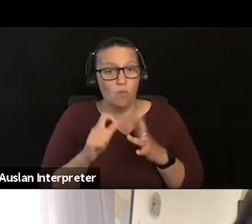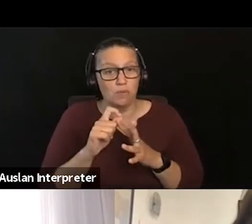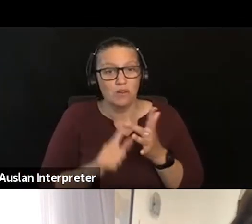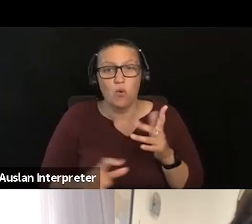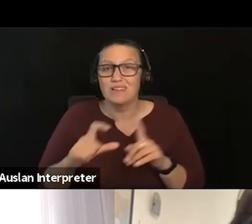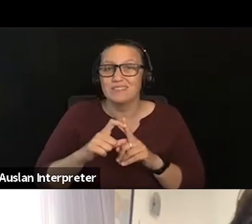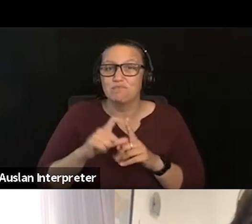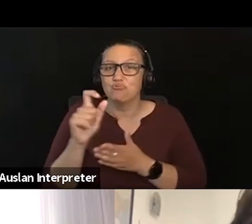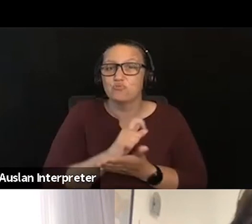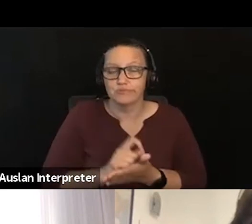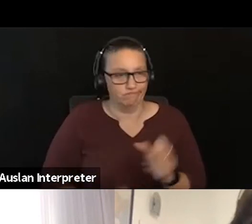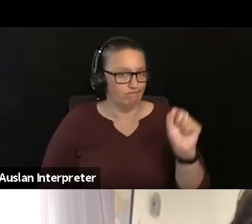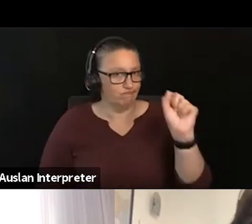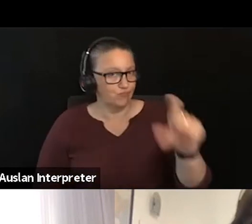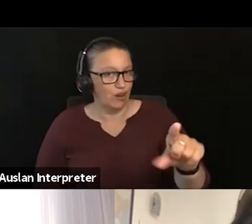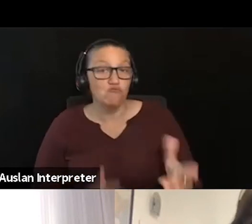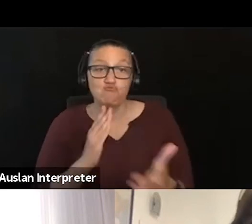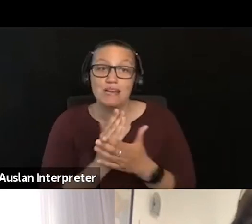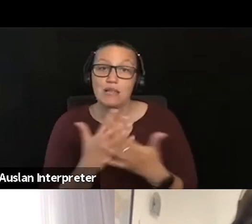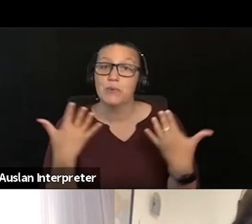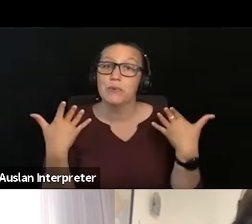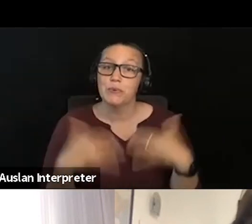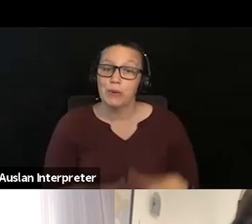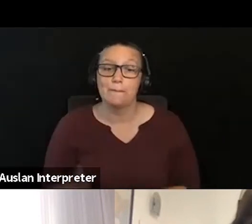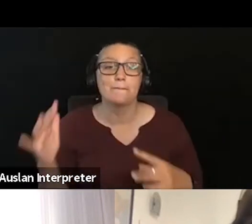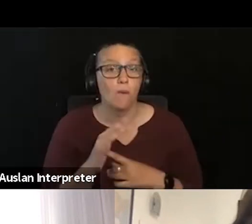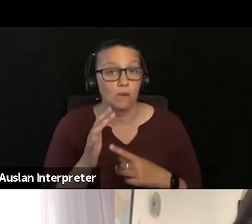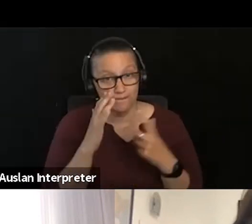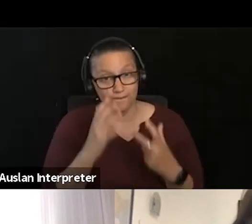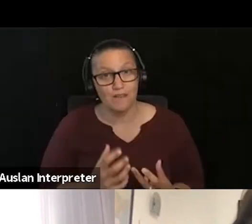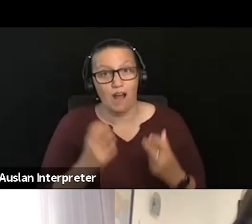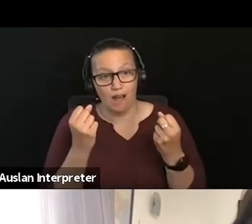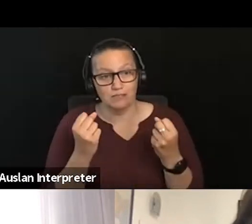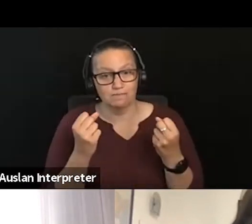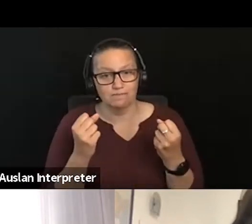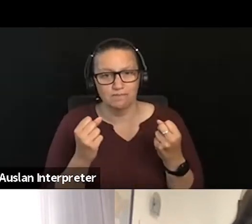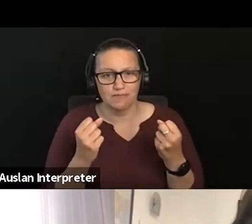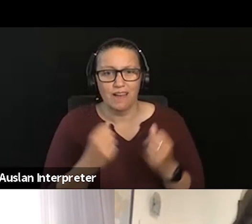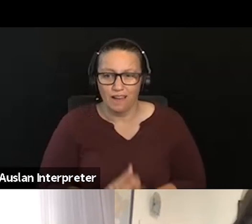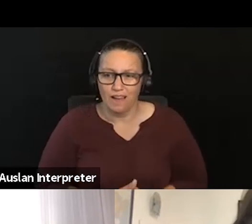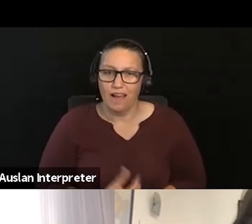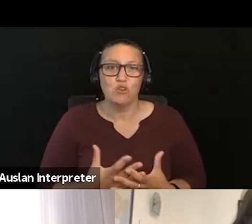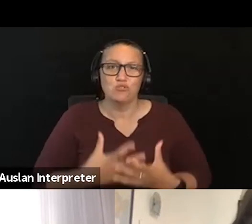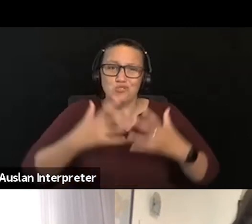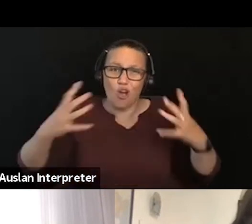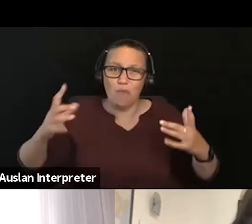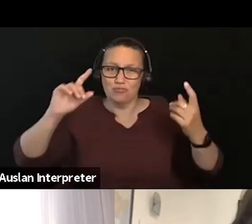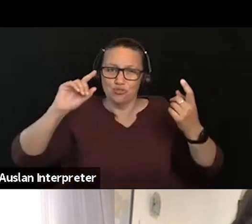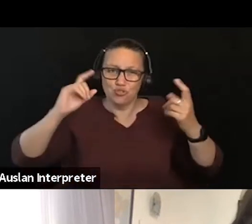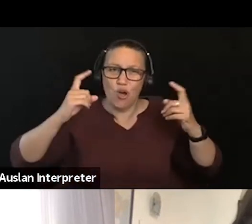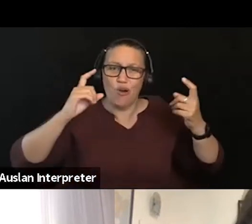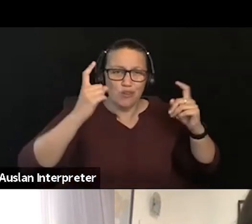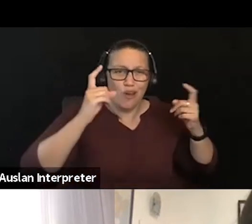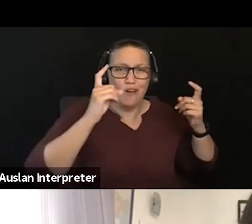think that's a really important finding from what Natasha was presenting, that there's so much concern around, I